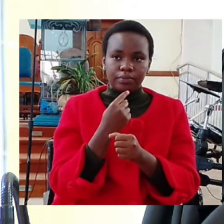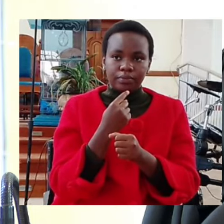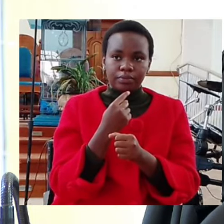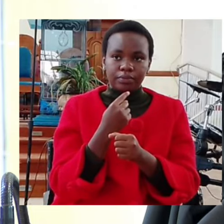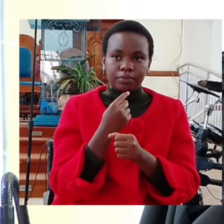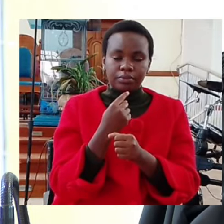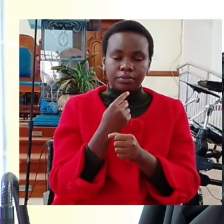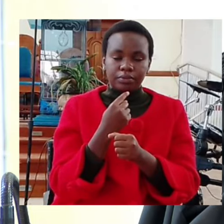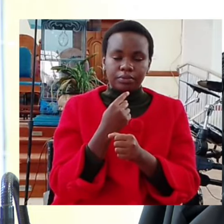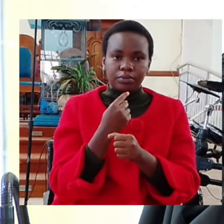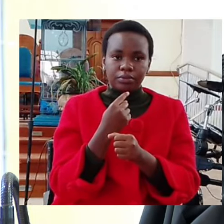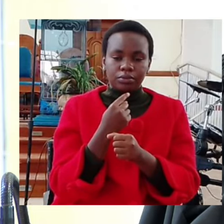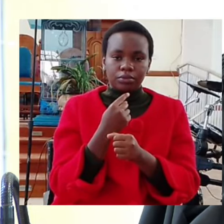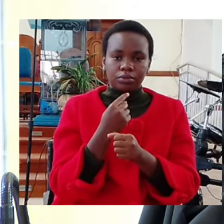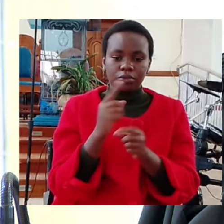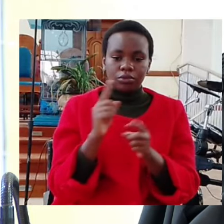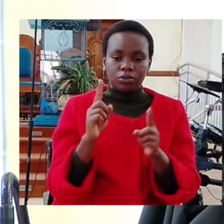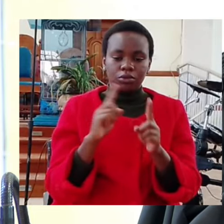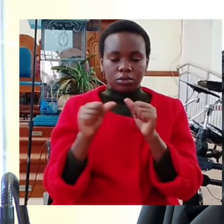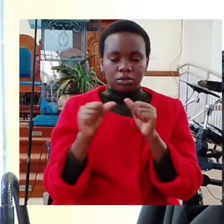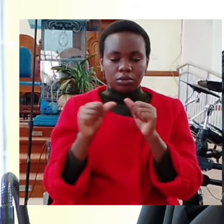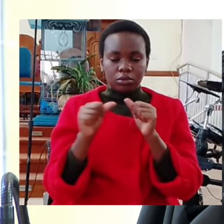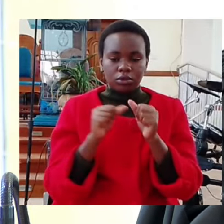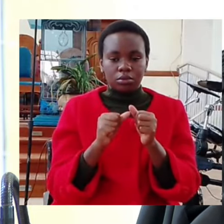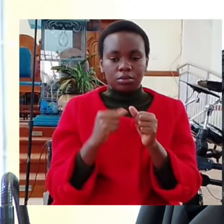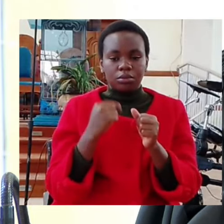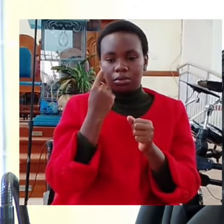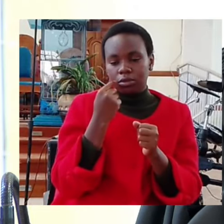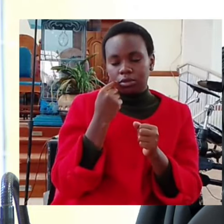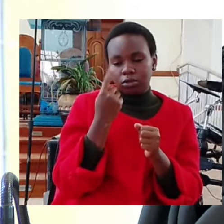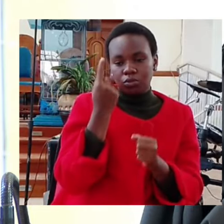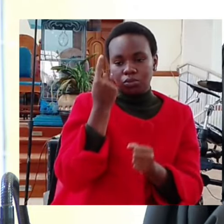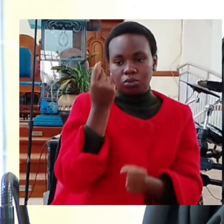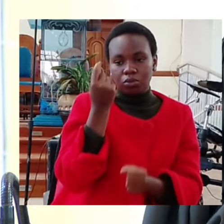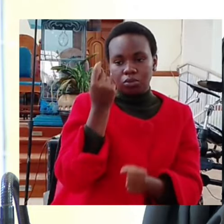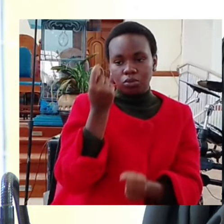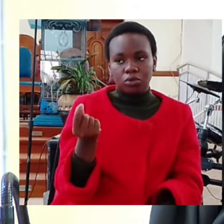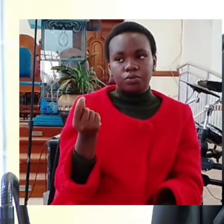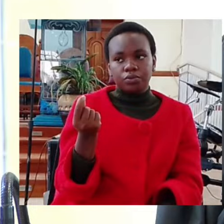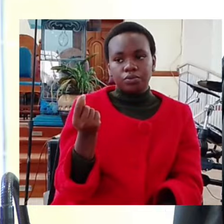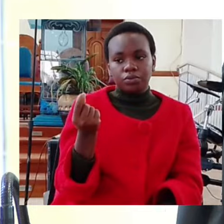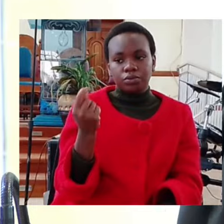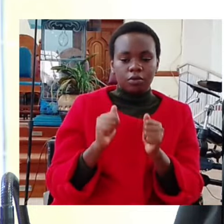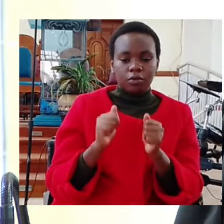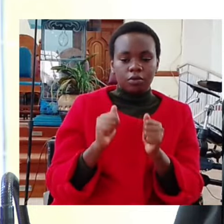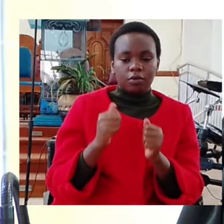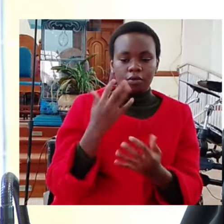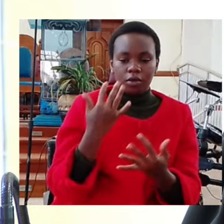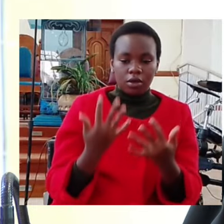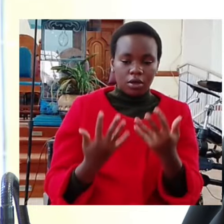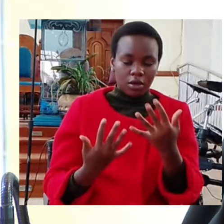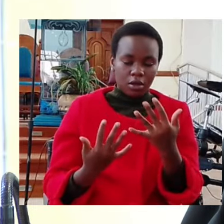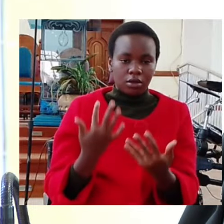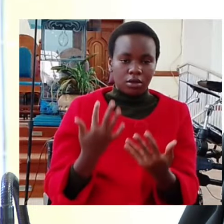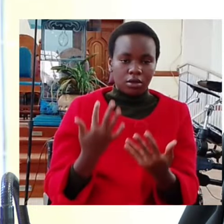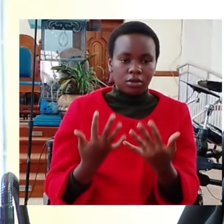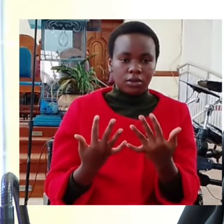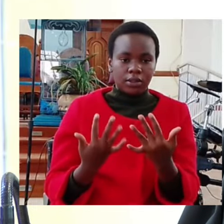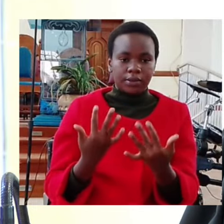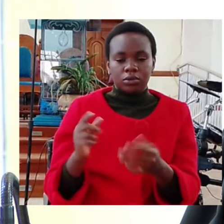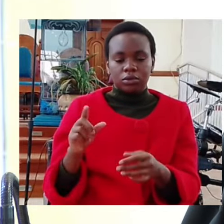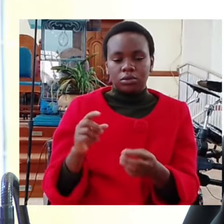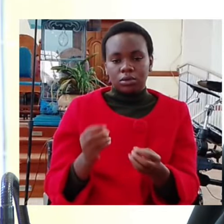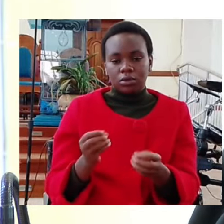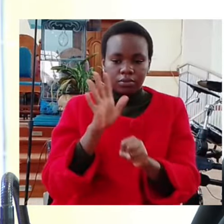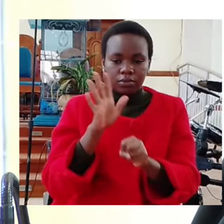Uga aterureme, nike gake nini, nonoge akiake, mwakimo ige. Rureme